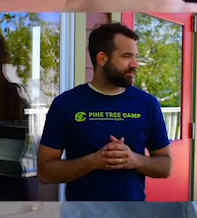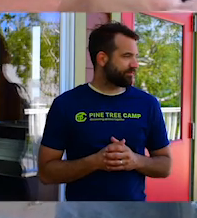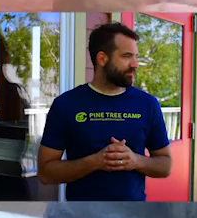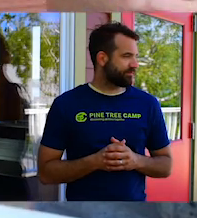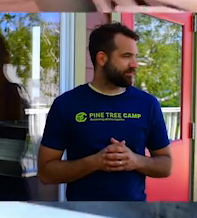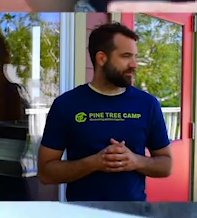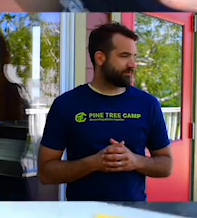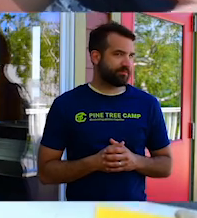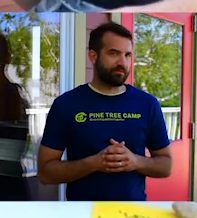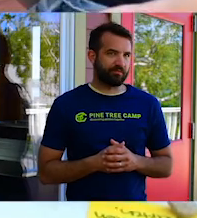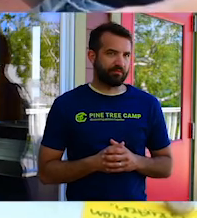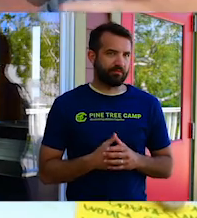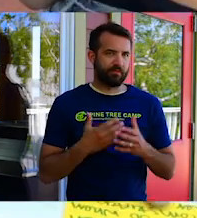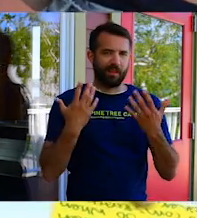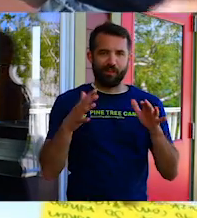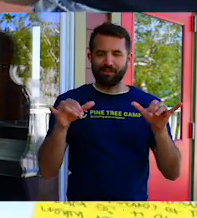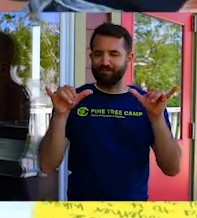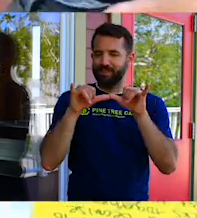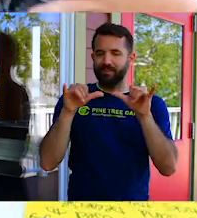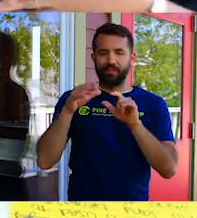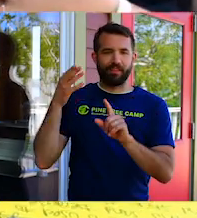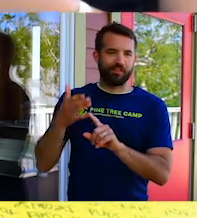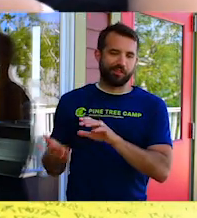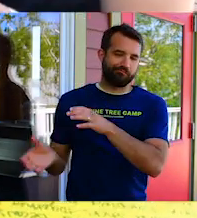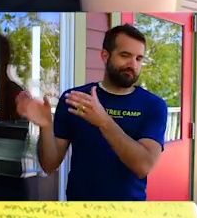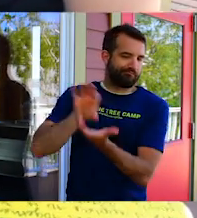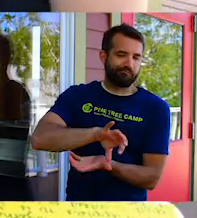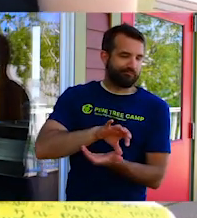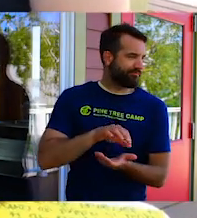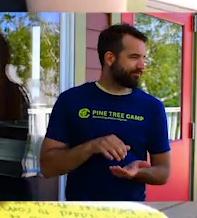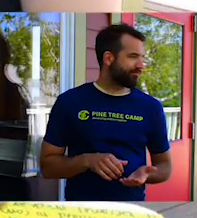And again, it's all measured out, so you can just dump the whole bag in.